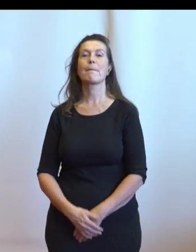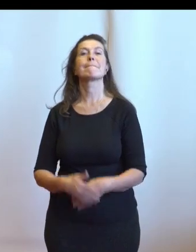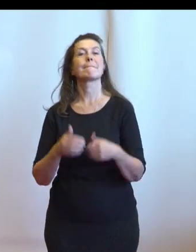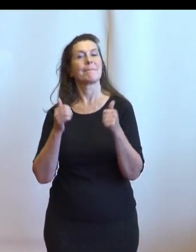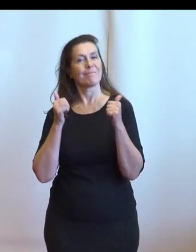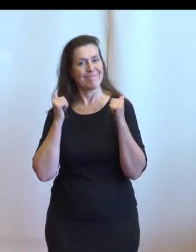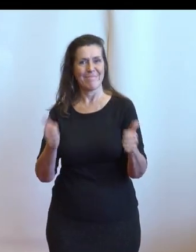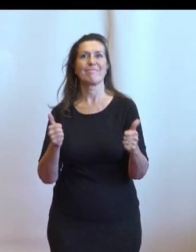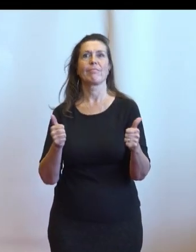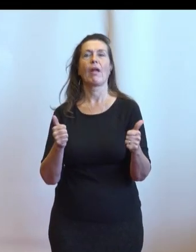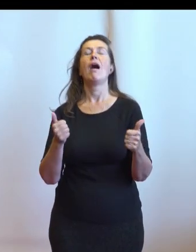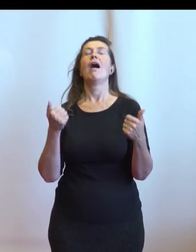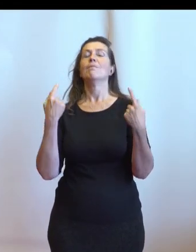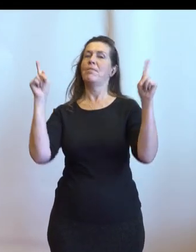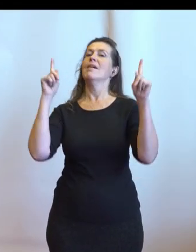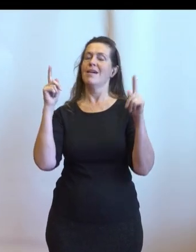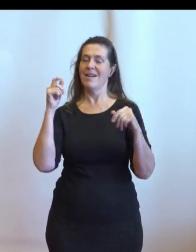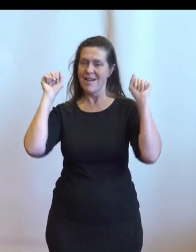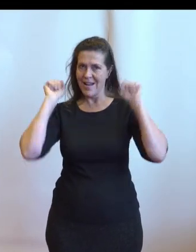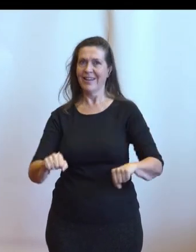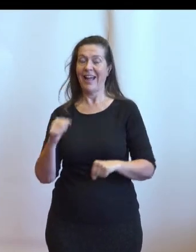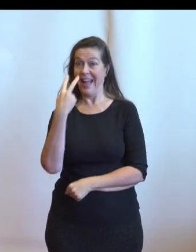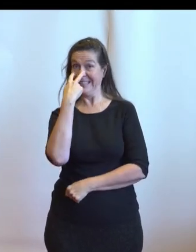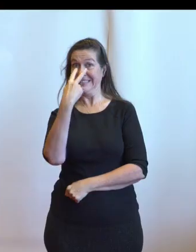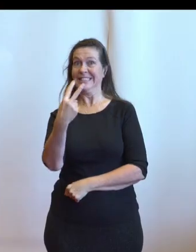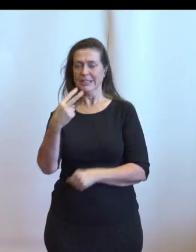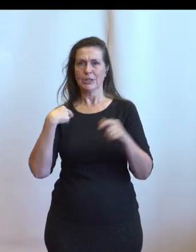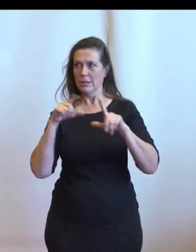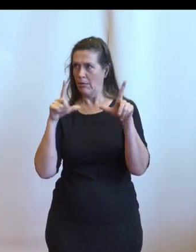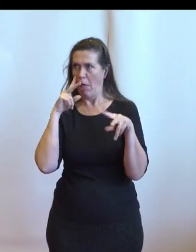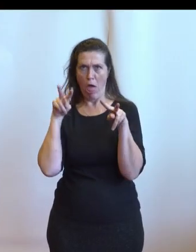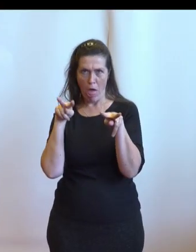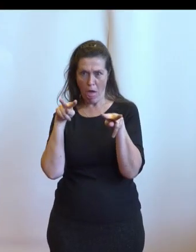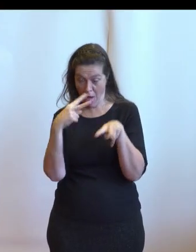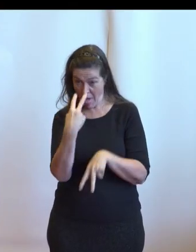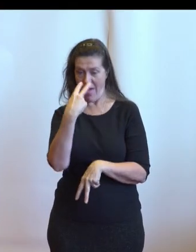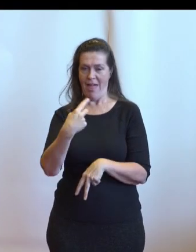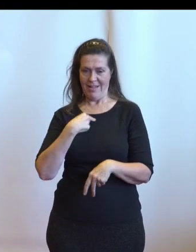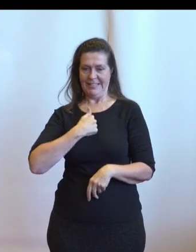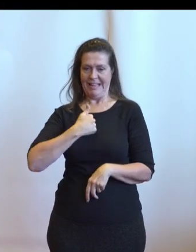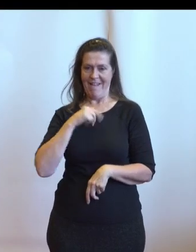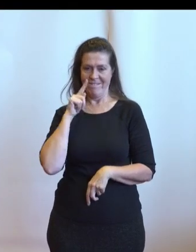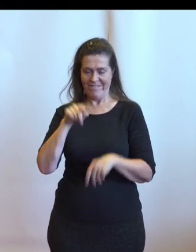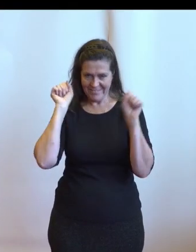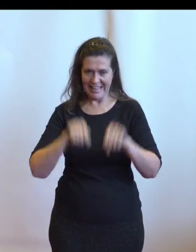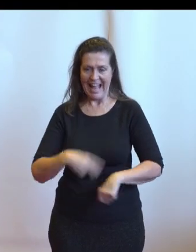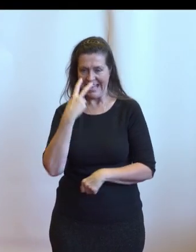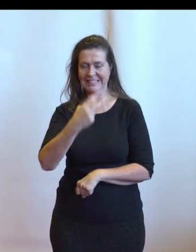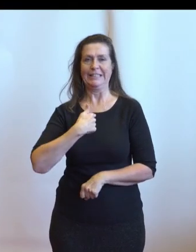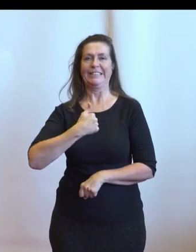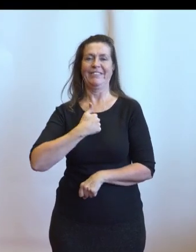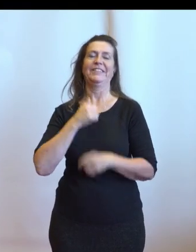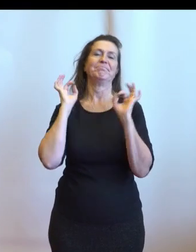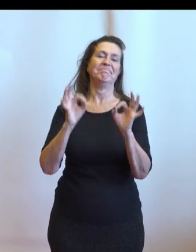Oh, you're right, we can see ourselves. We've just noticed that we're staring back at ourselves from the screens up front. Good